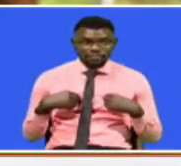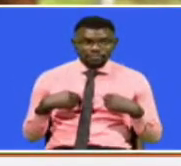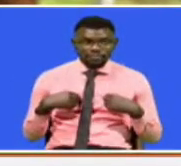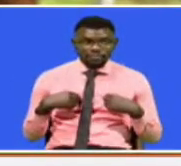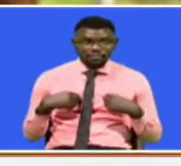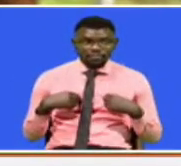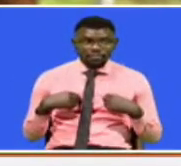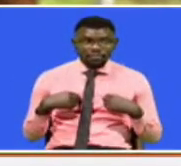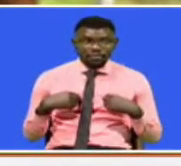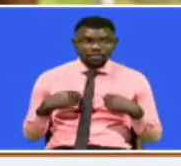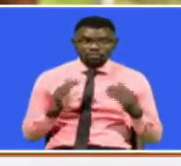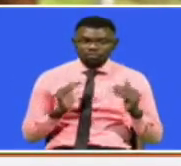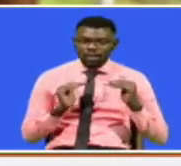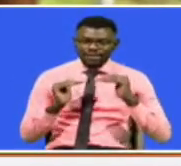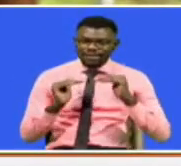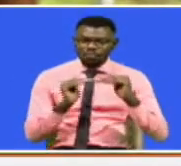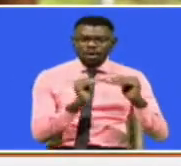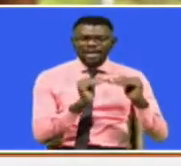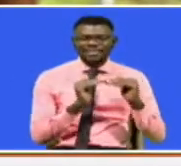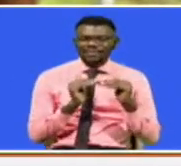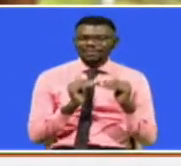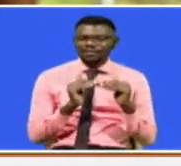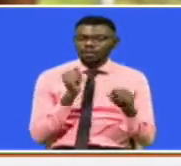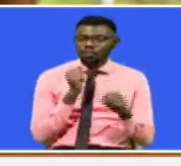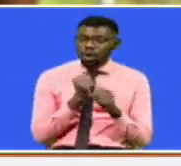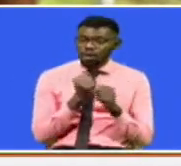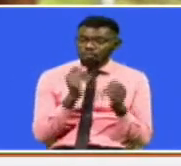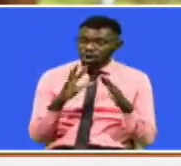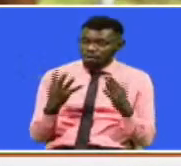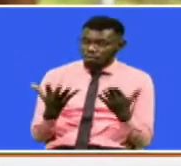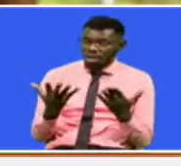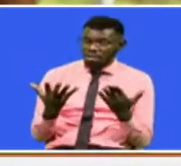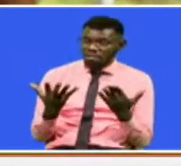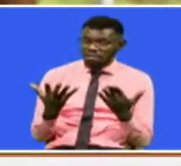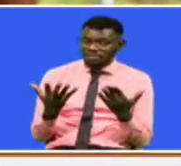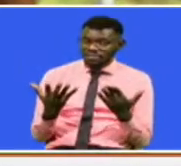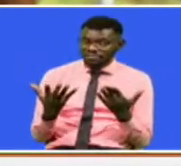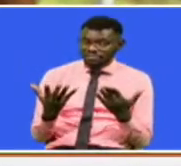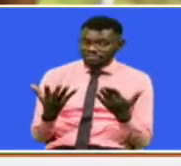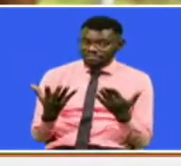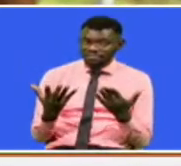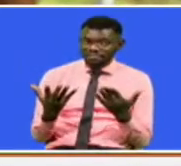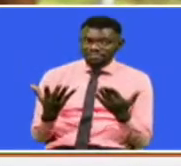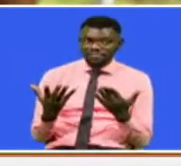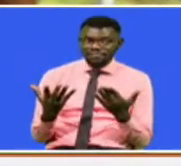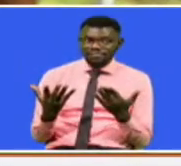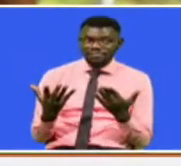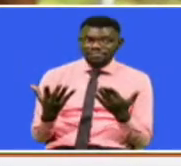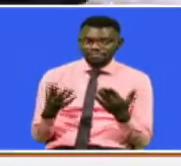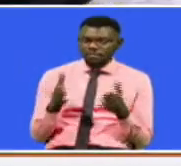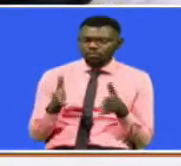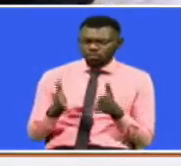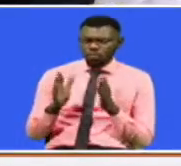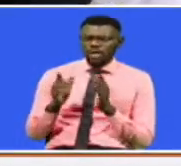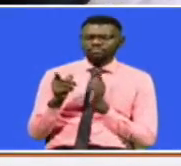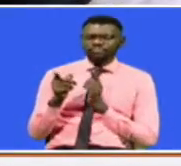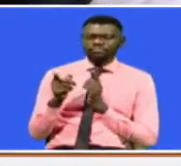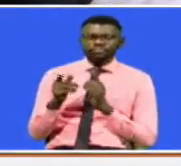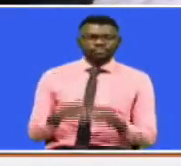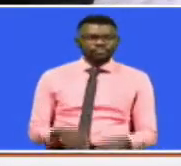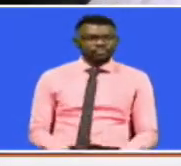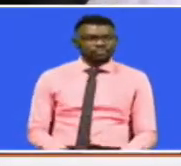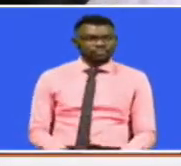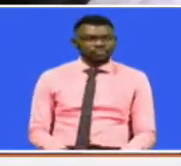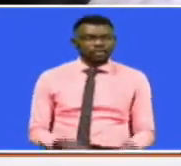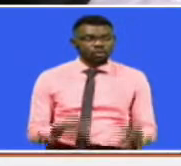Because that's, otherwise democracy cannot function. So obviously as a human being, you feel disappointed. But that's the way it is. So what could you